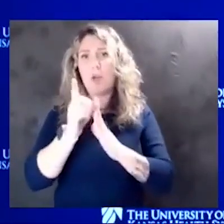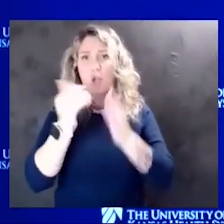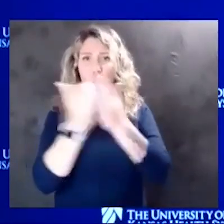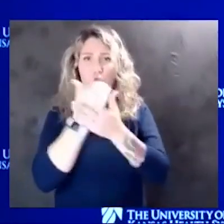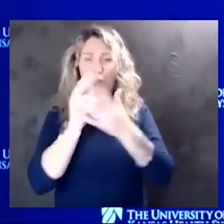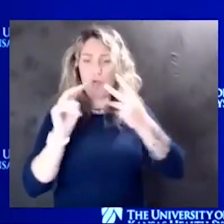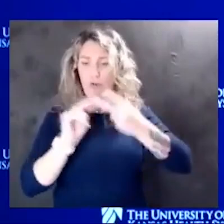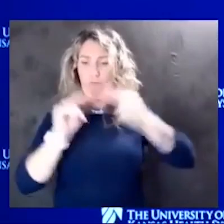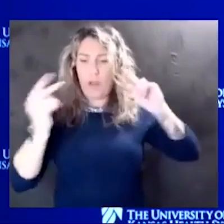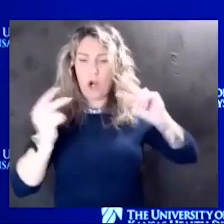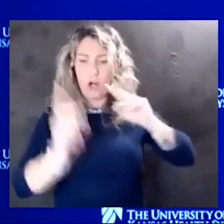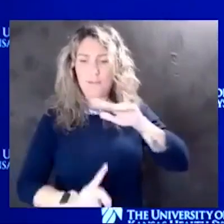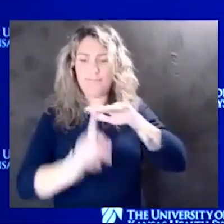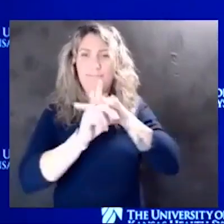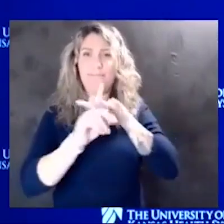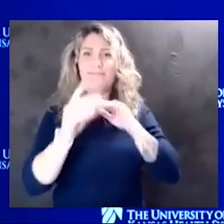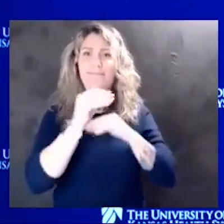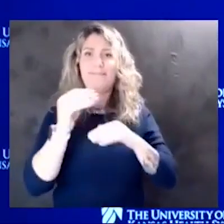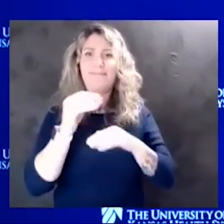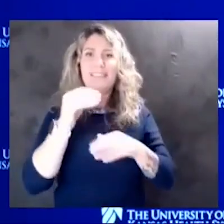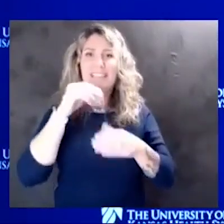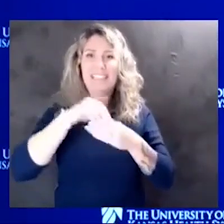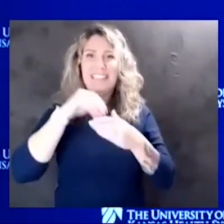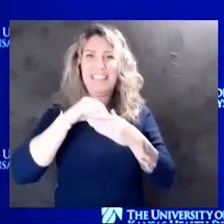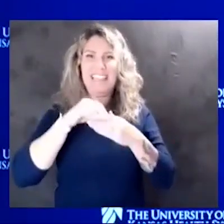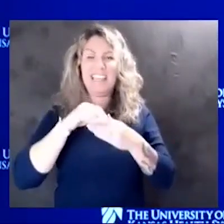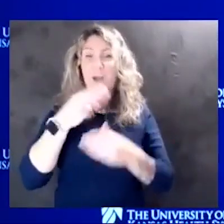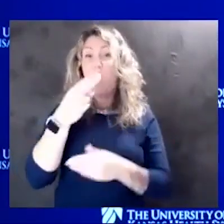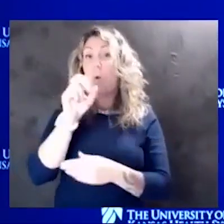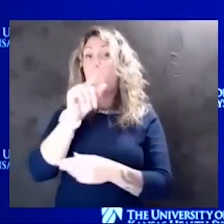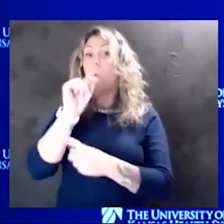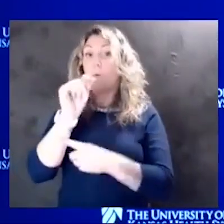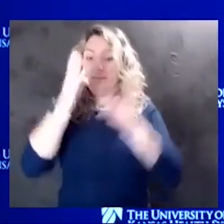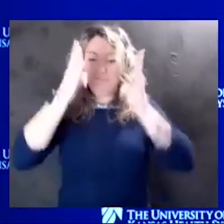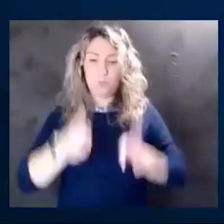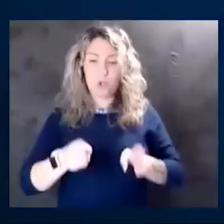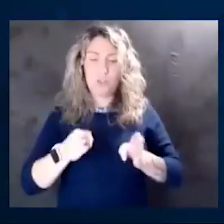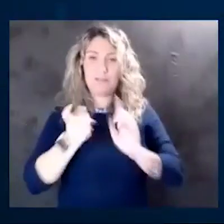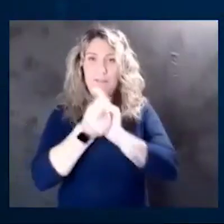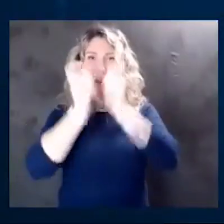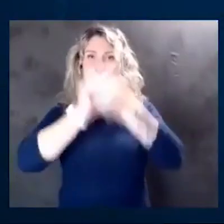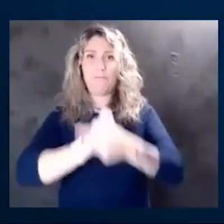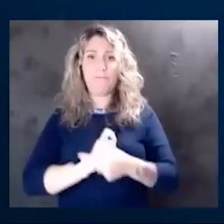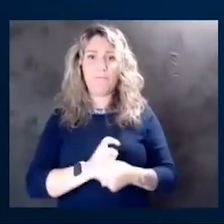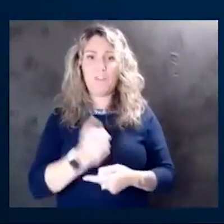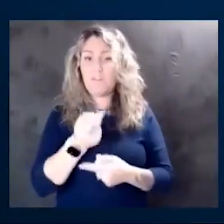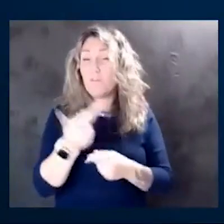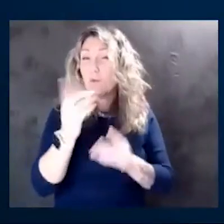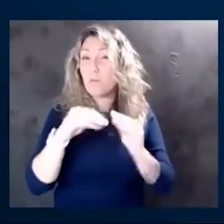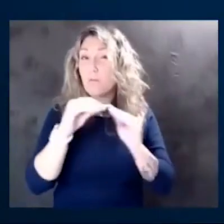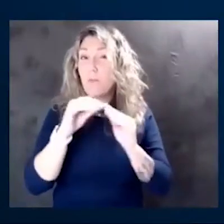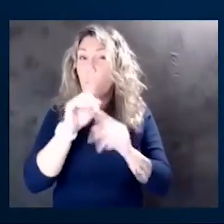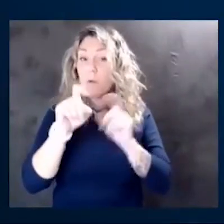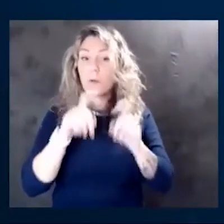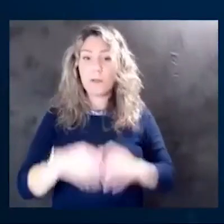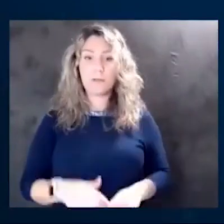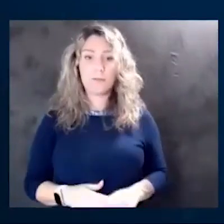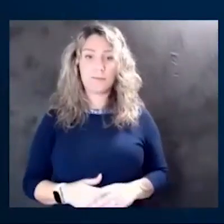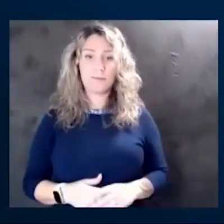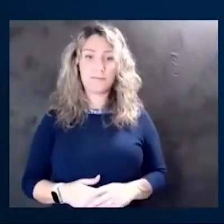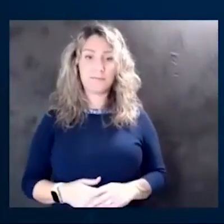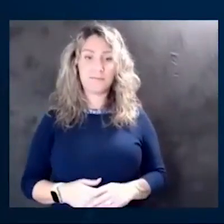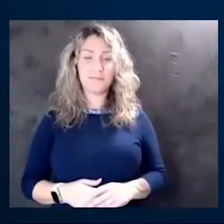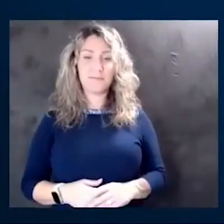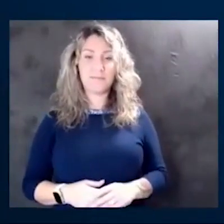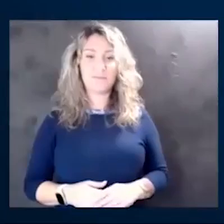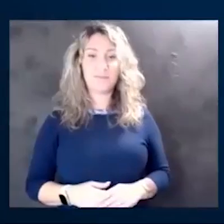arise in-host, what we call in-host evolution. Dr. Seitz, do you have time for a few more questions, or check your watch? A couple more. Let's do it. Let's